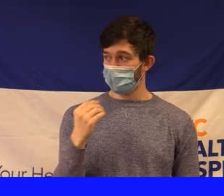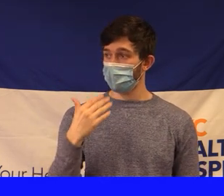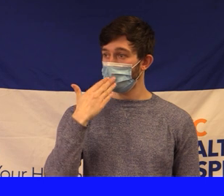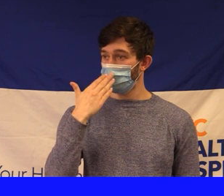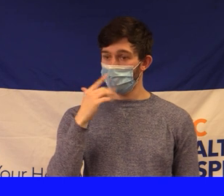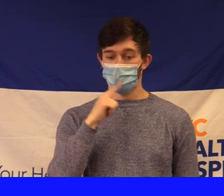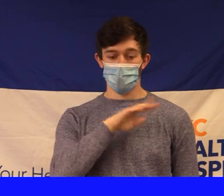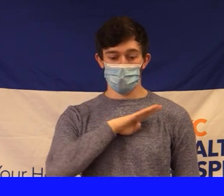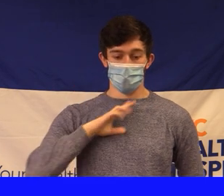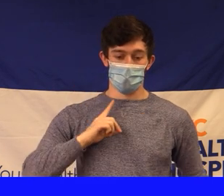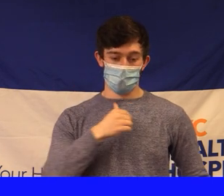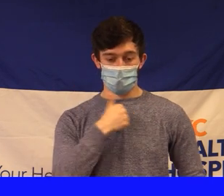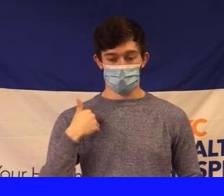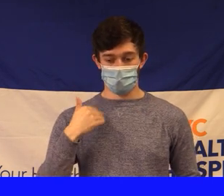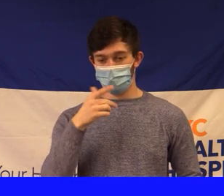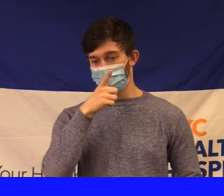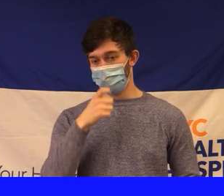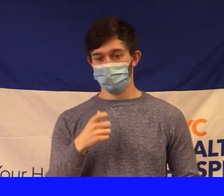to the